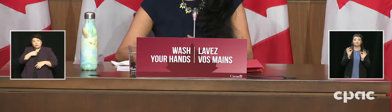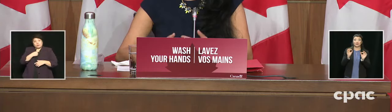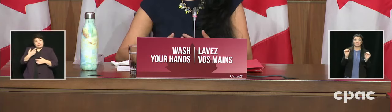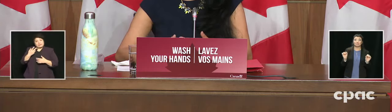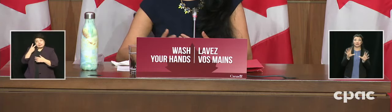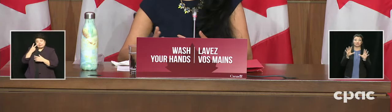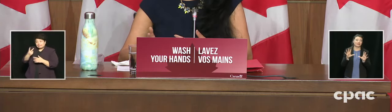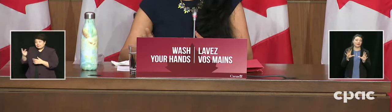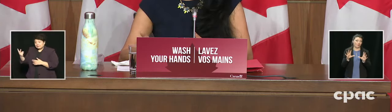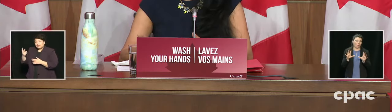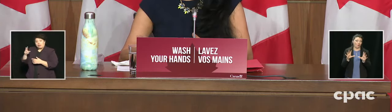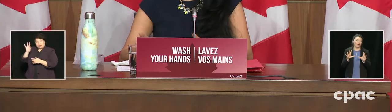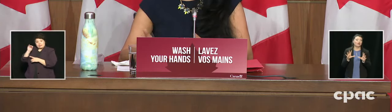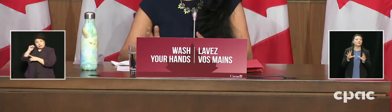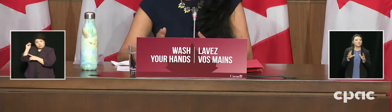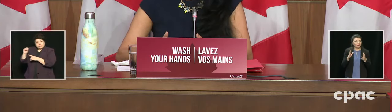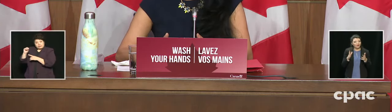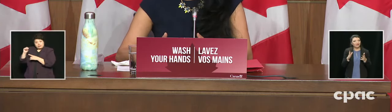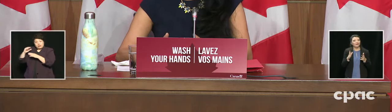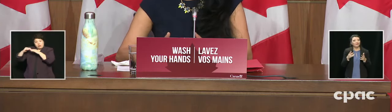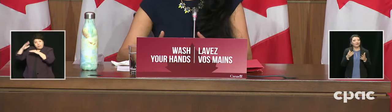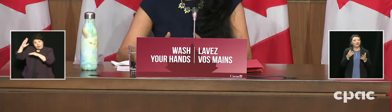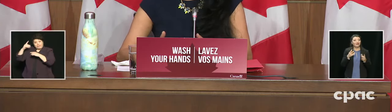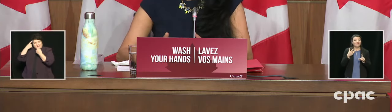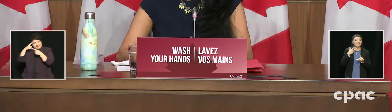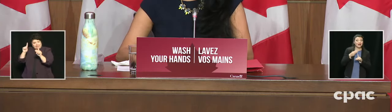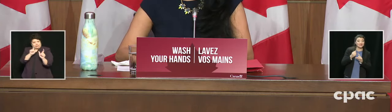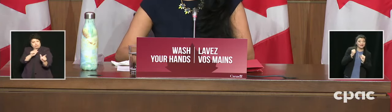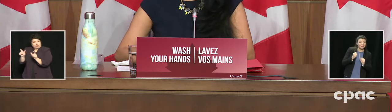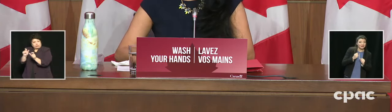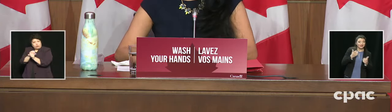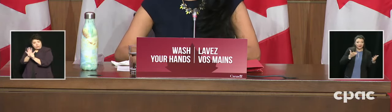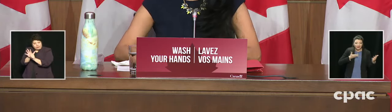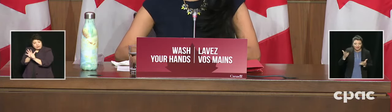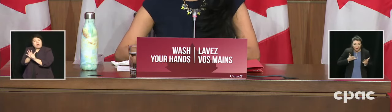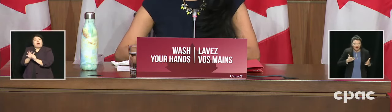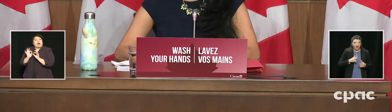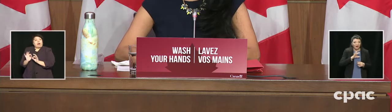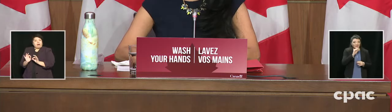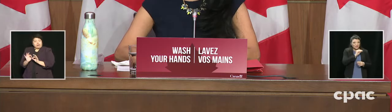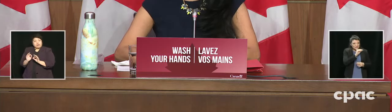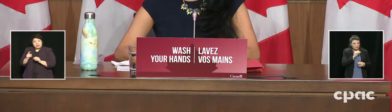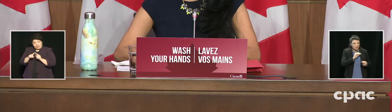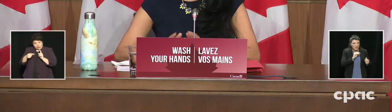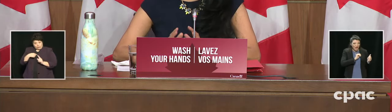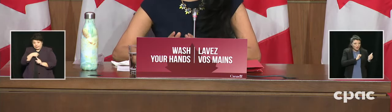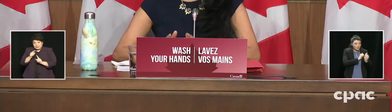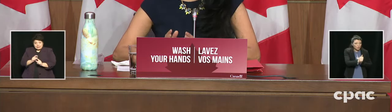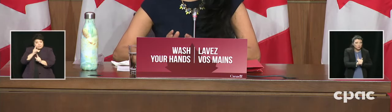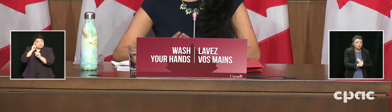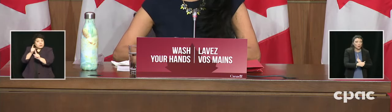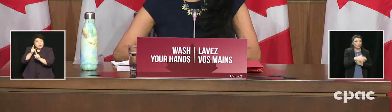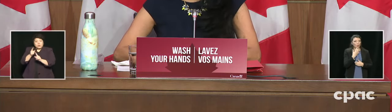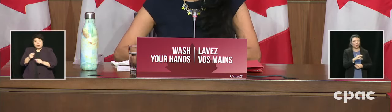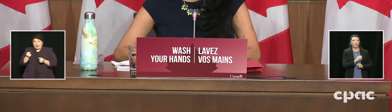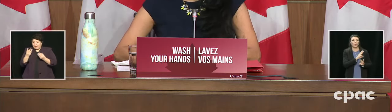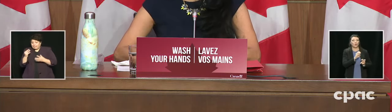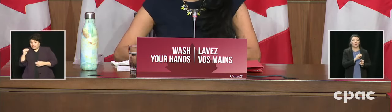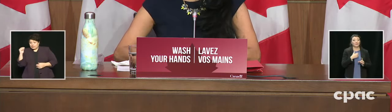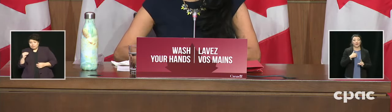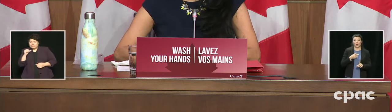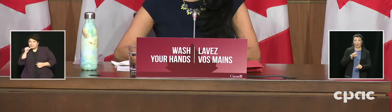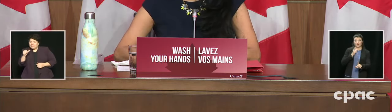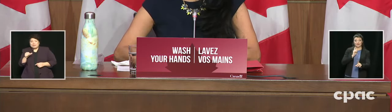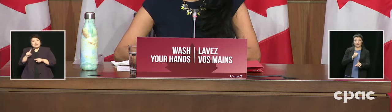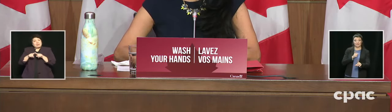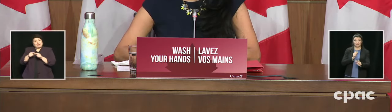of 90% and above, but there's no specific target that we would be looking at. We really look at each individual vaccine